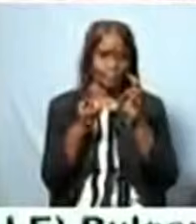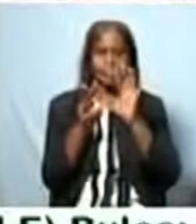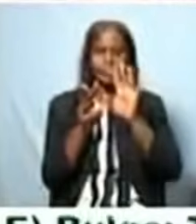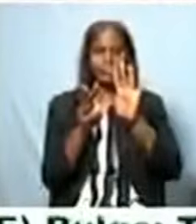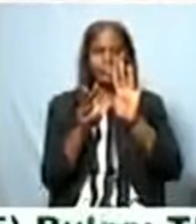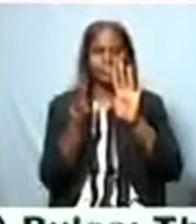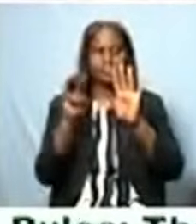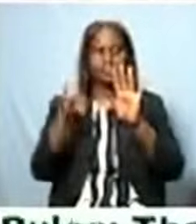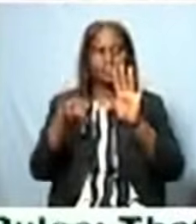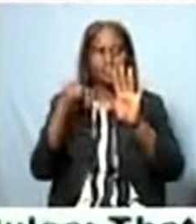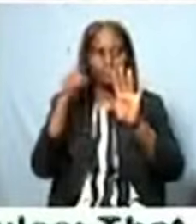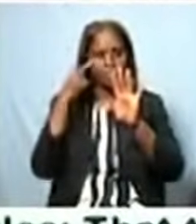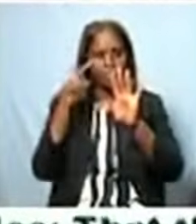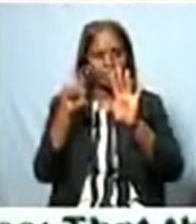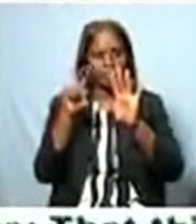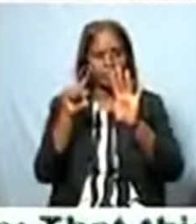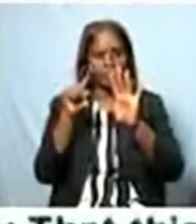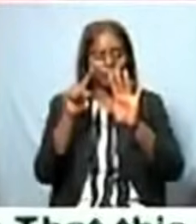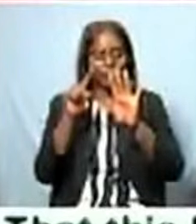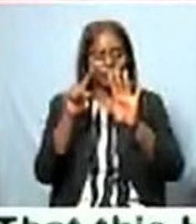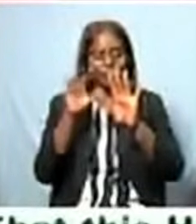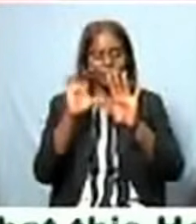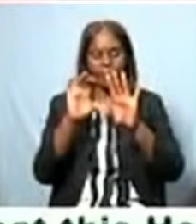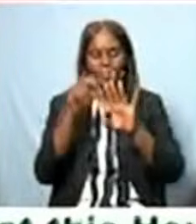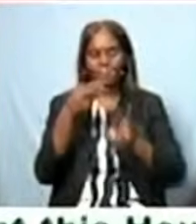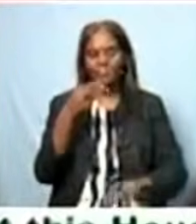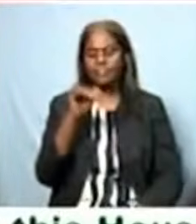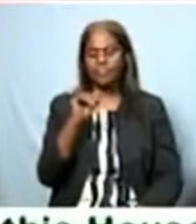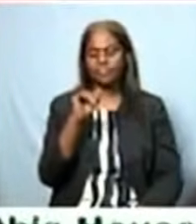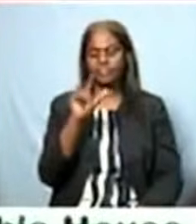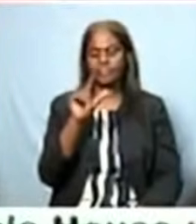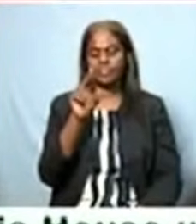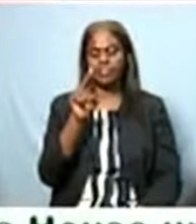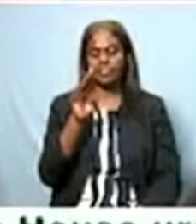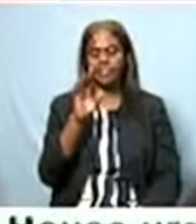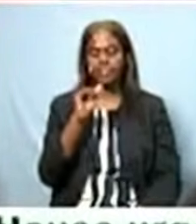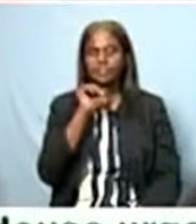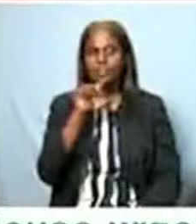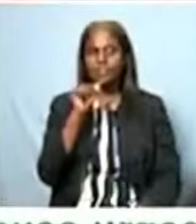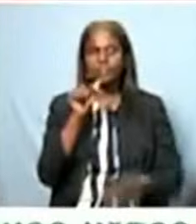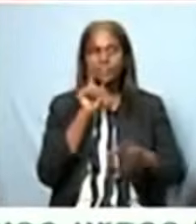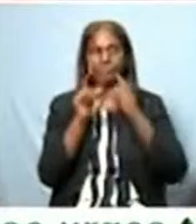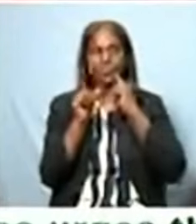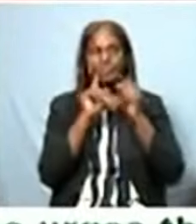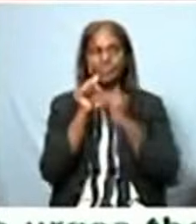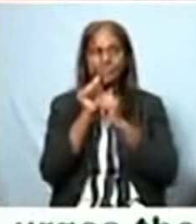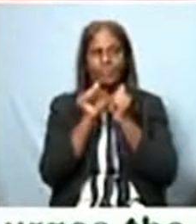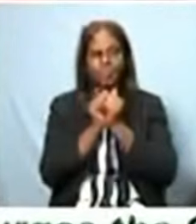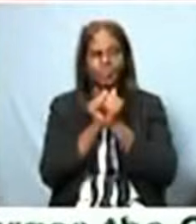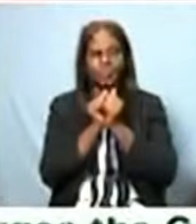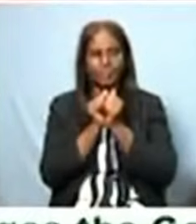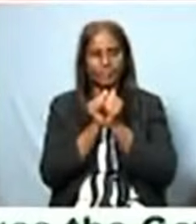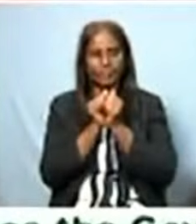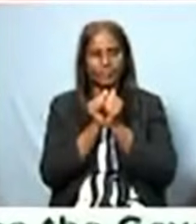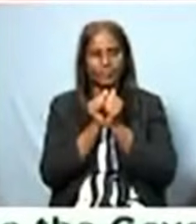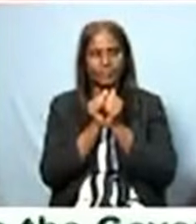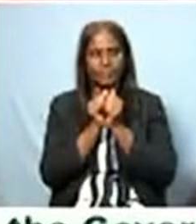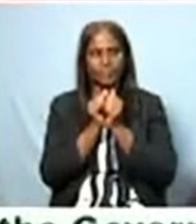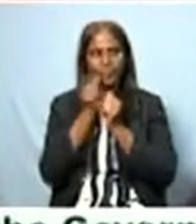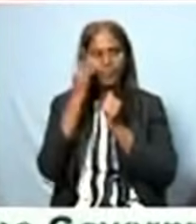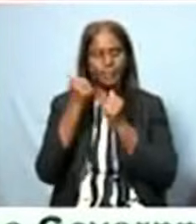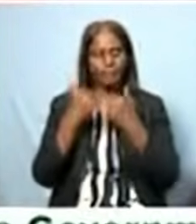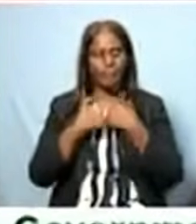honorable member for Chirubi, yes. We are not talking about why we should have